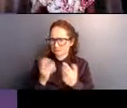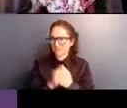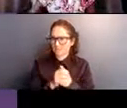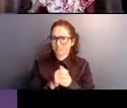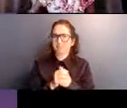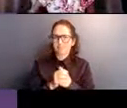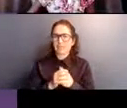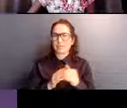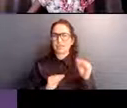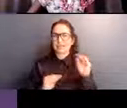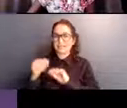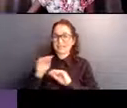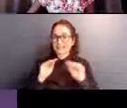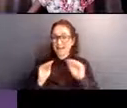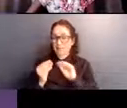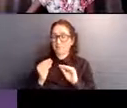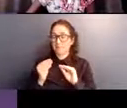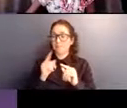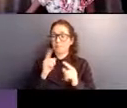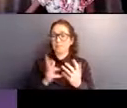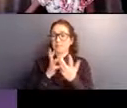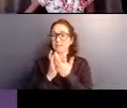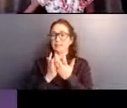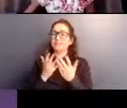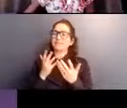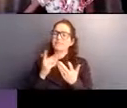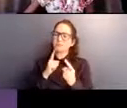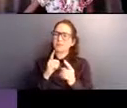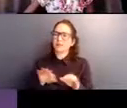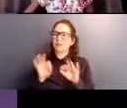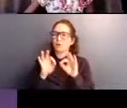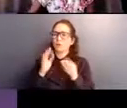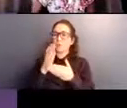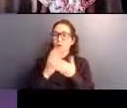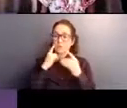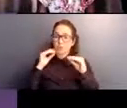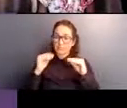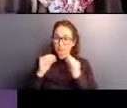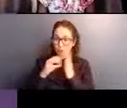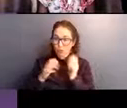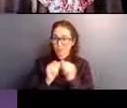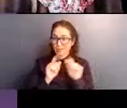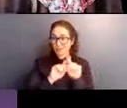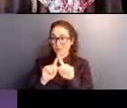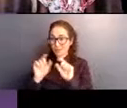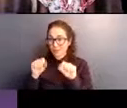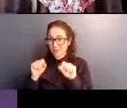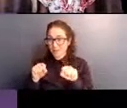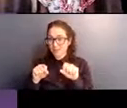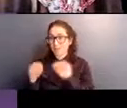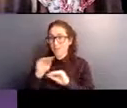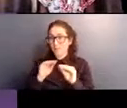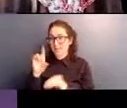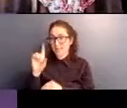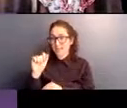adaptive movement is a large part of teaching students with differing abilities. and mobility devices is a large part of teaching